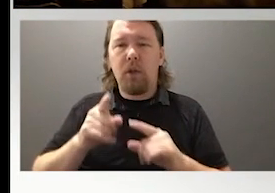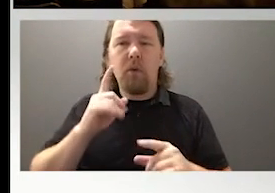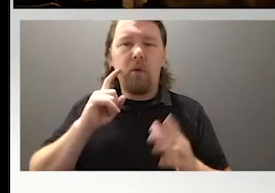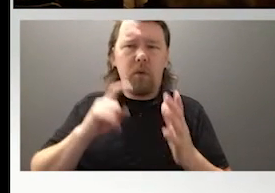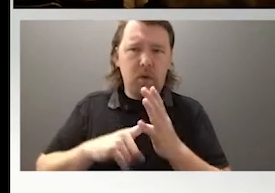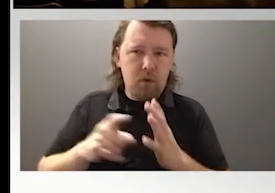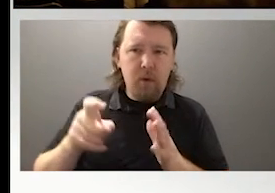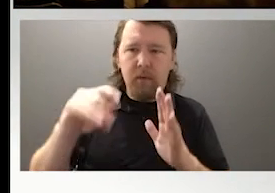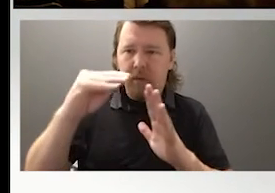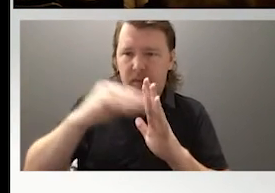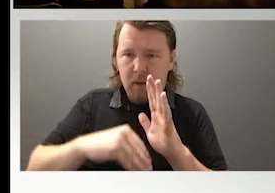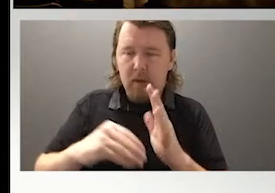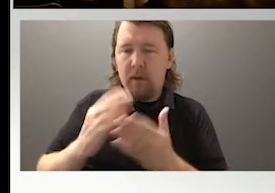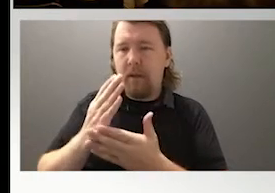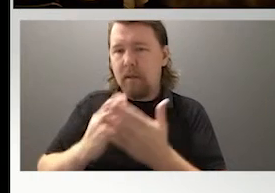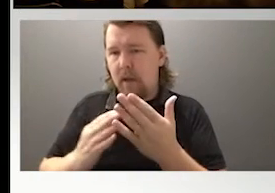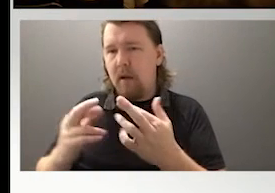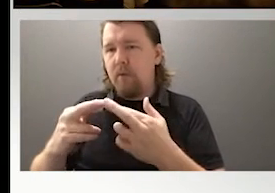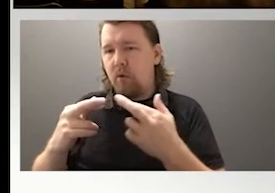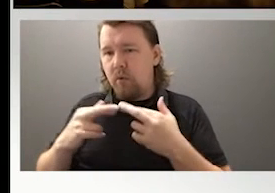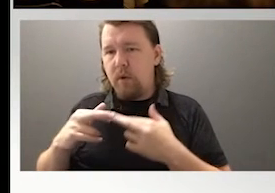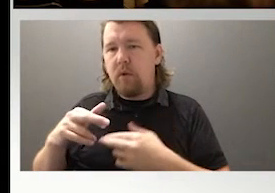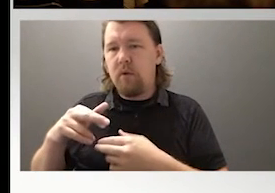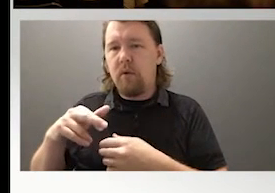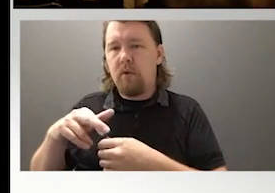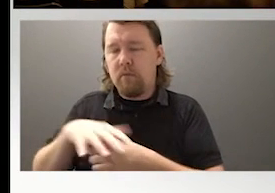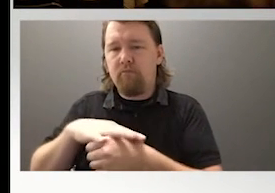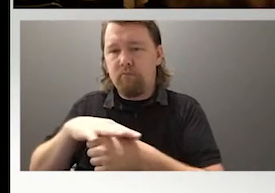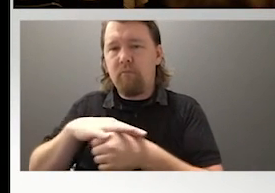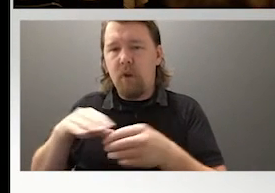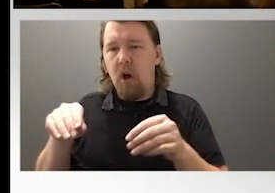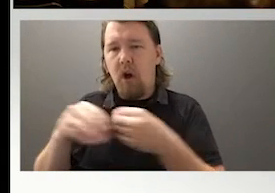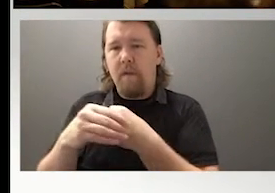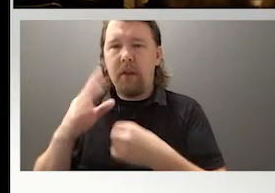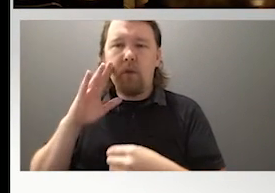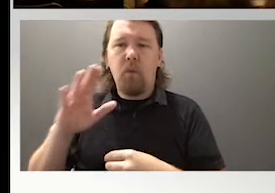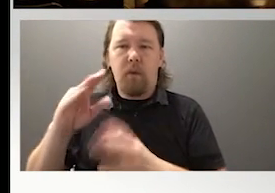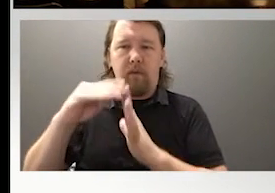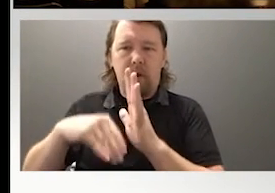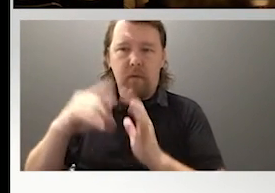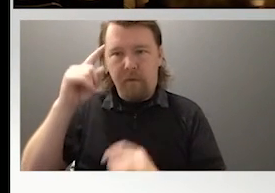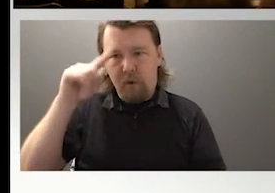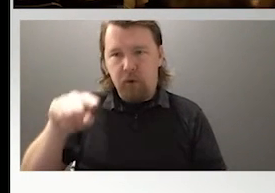need to fill it out, and some of them our regional office fills out for you.